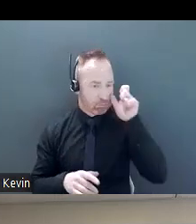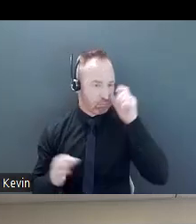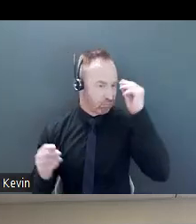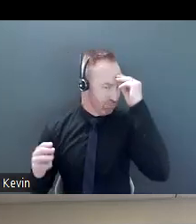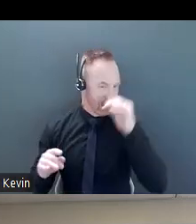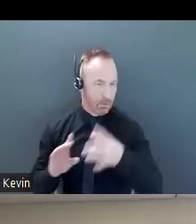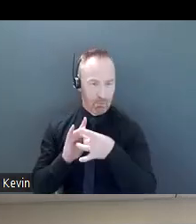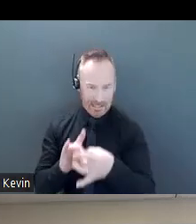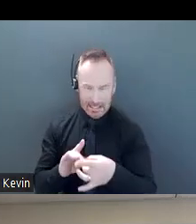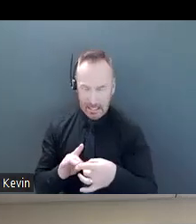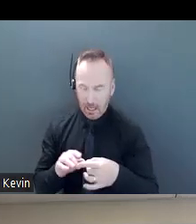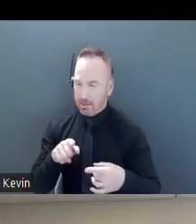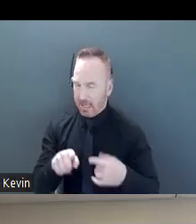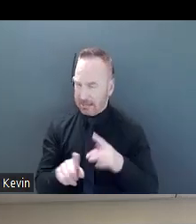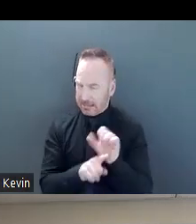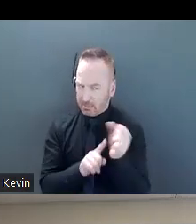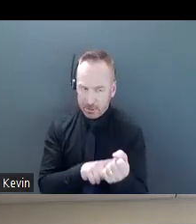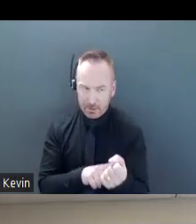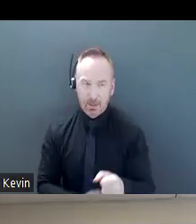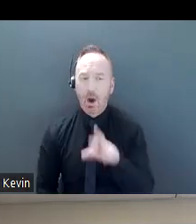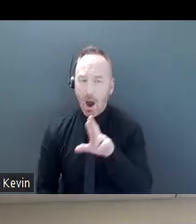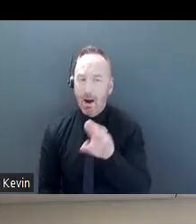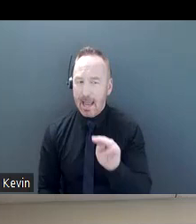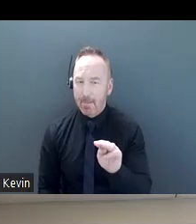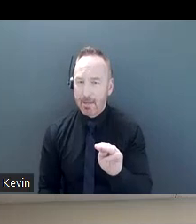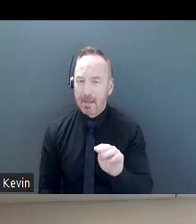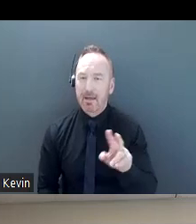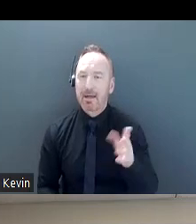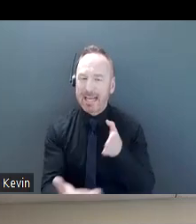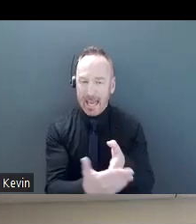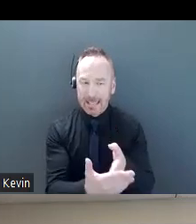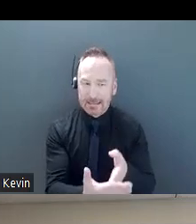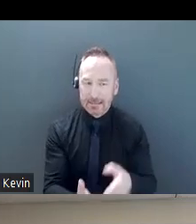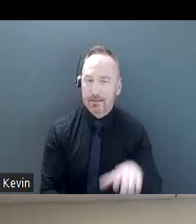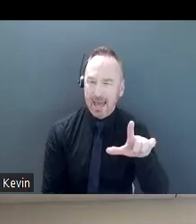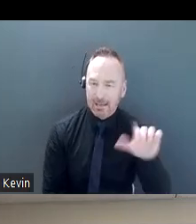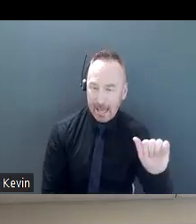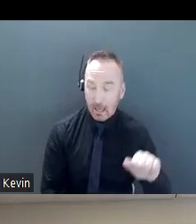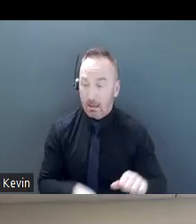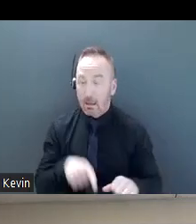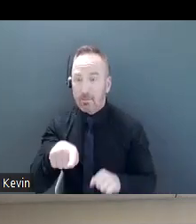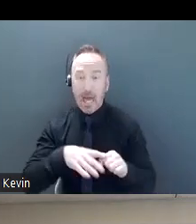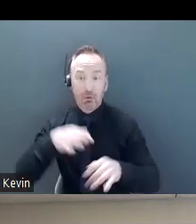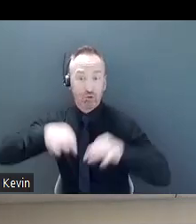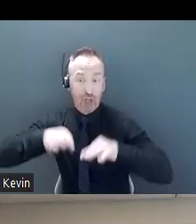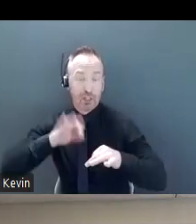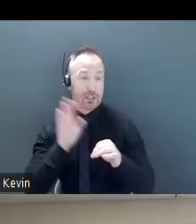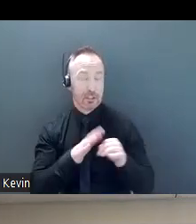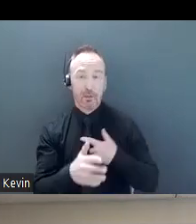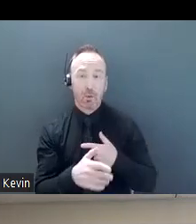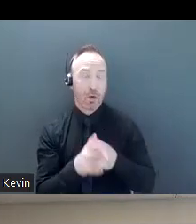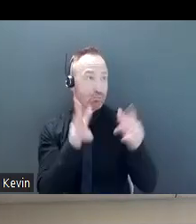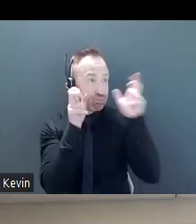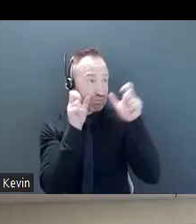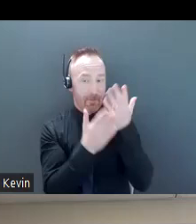No single factor is determinative. Judges analyze each case on facts and determine the most appropriate course of action.